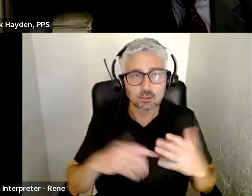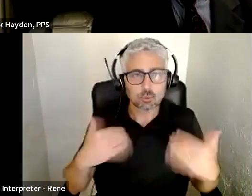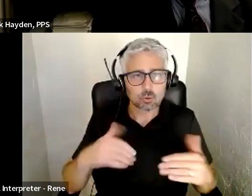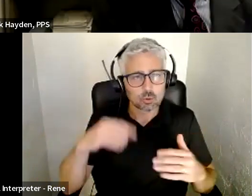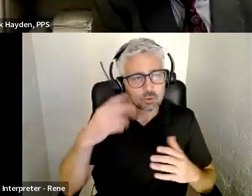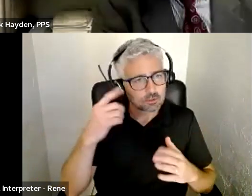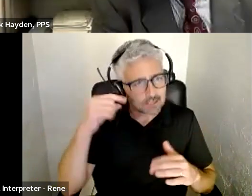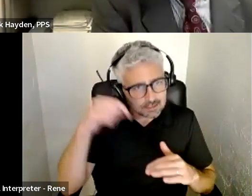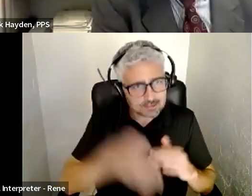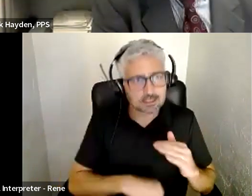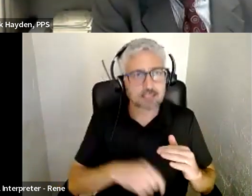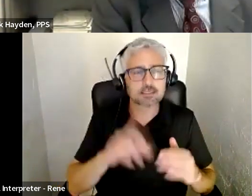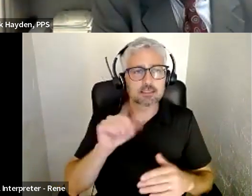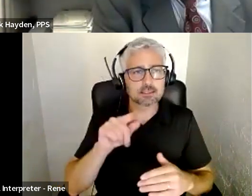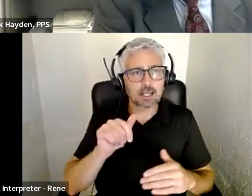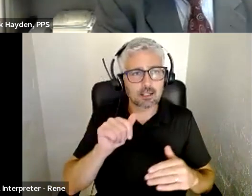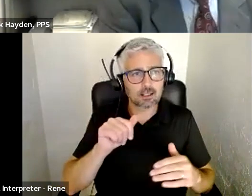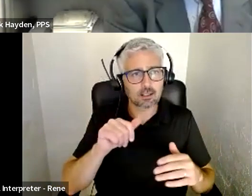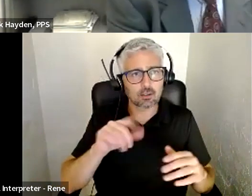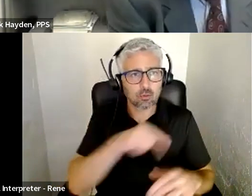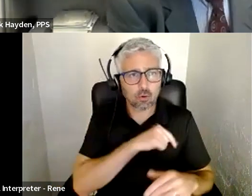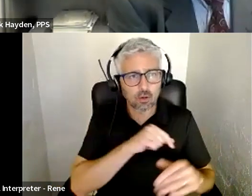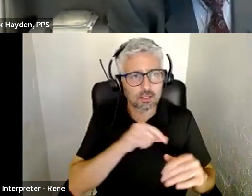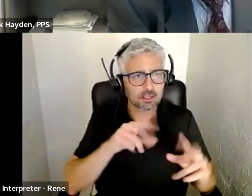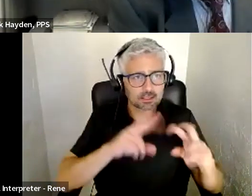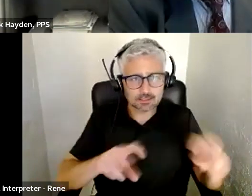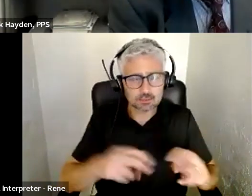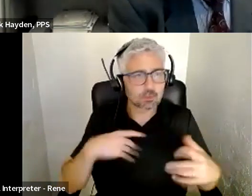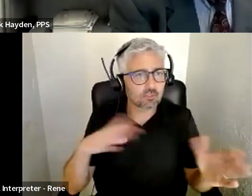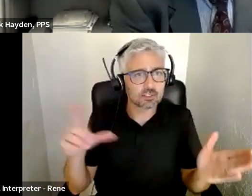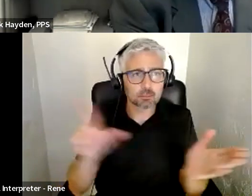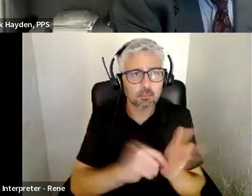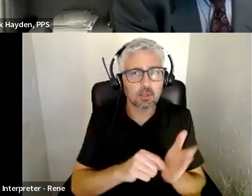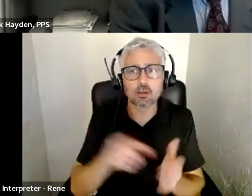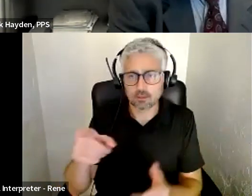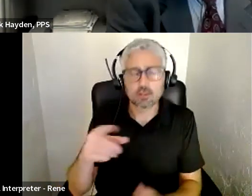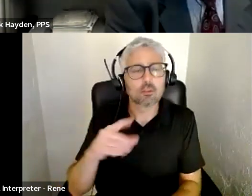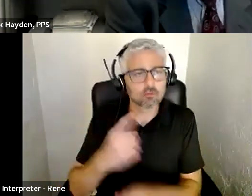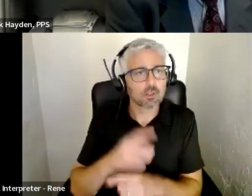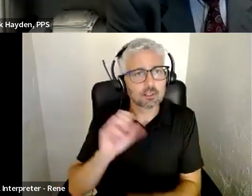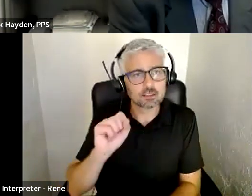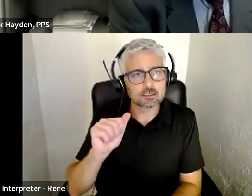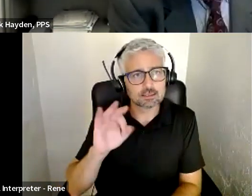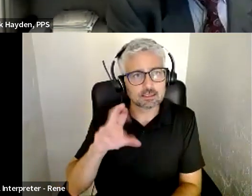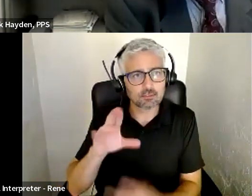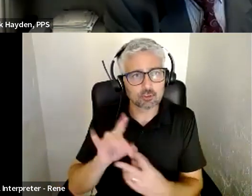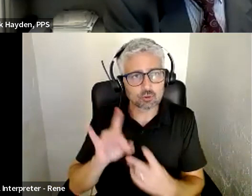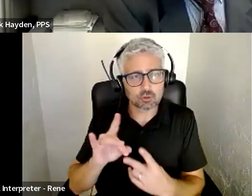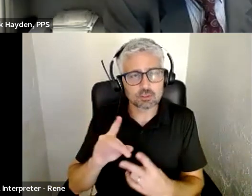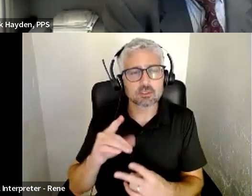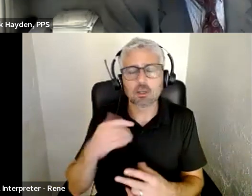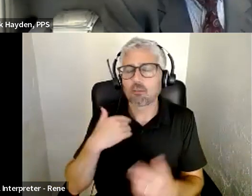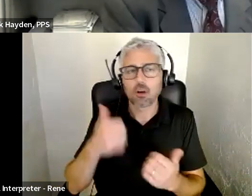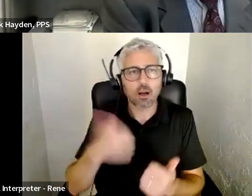quality assessments. We've published them. And so there is, and you know, again, the Safer Choice is one area. There's a whole value of other